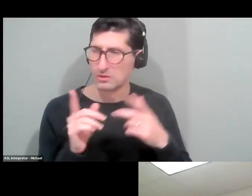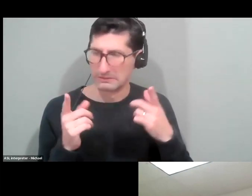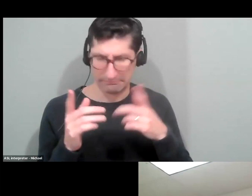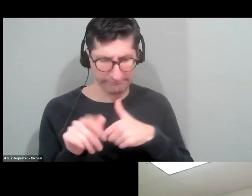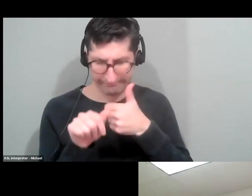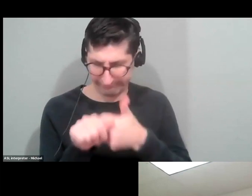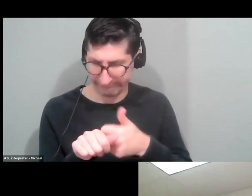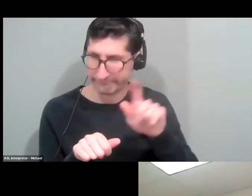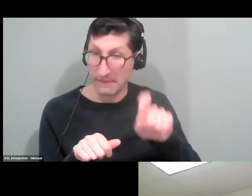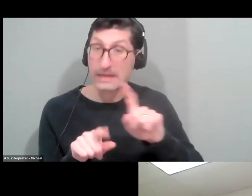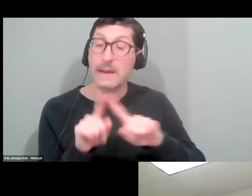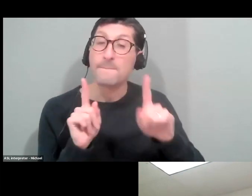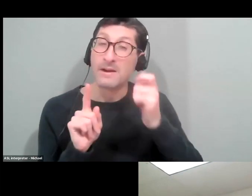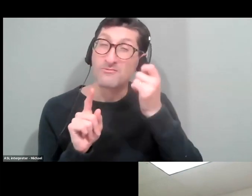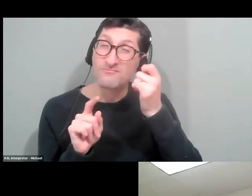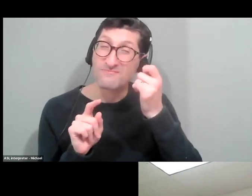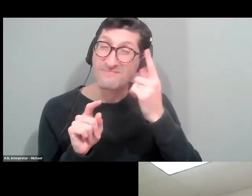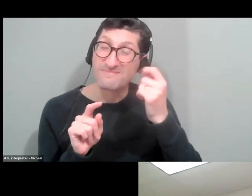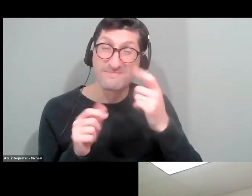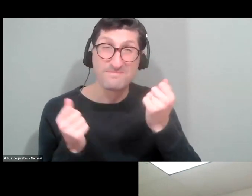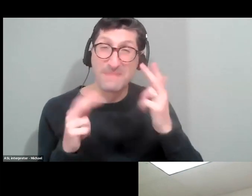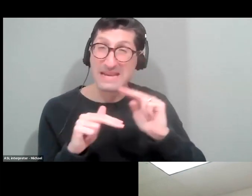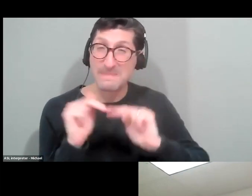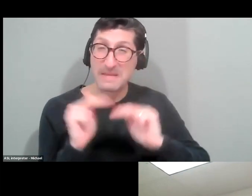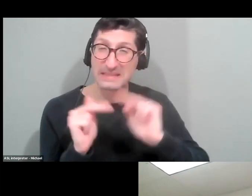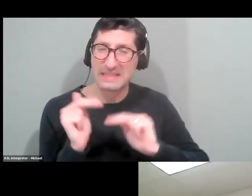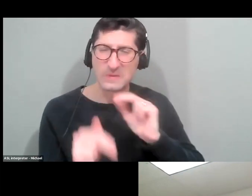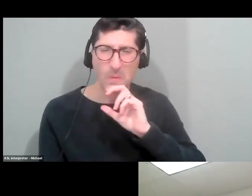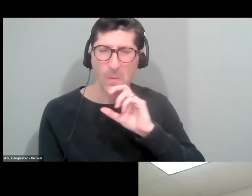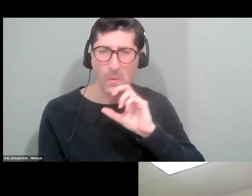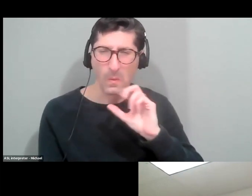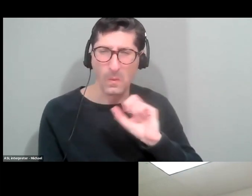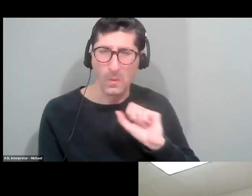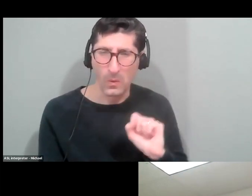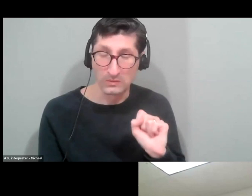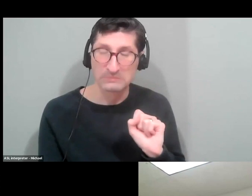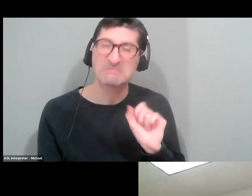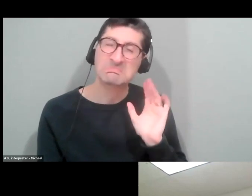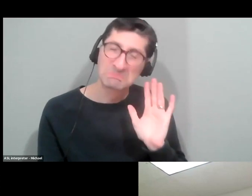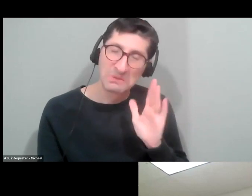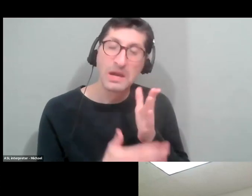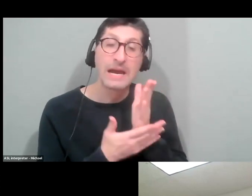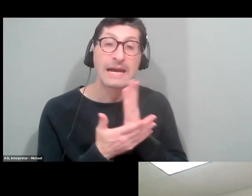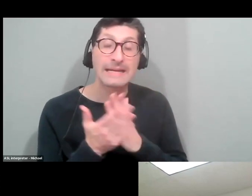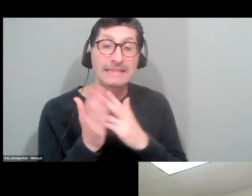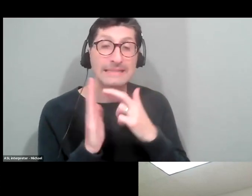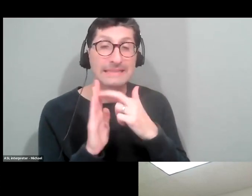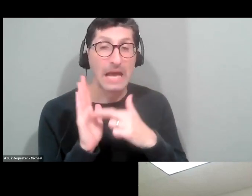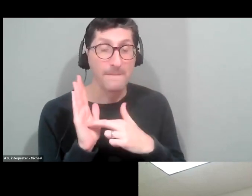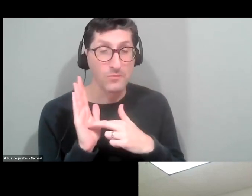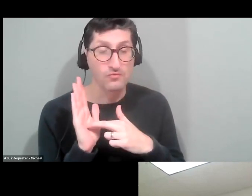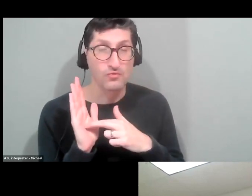functions are old, um, and um, and so there are some rules that are in effect in terms